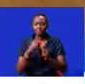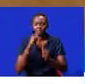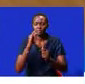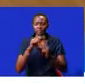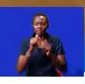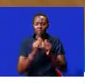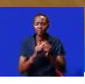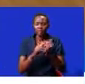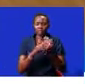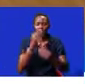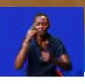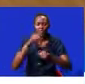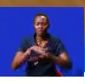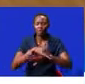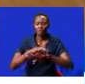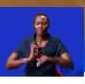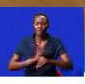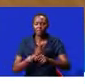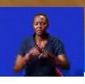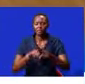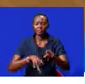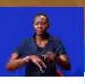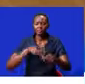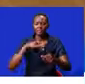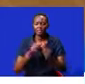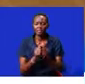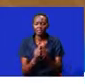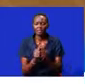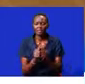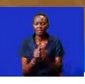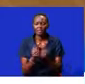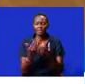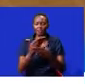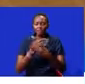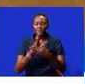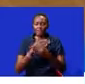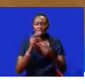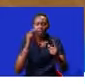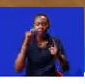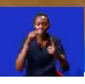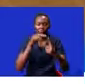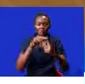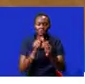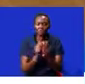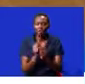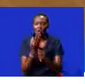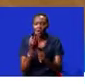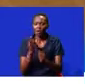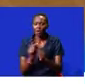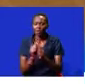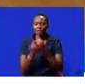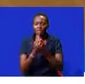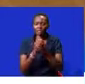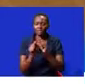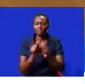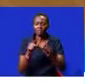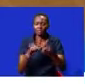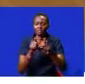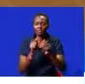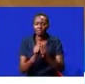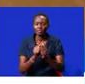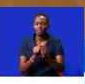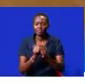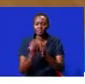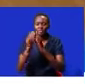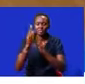borders and interests. We share a vision of a safer and more secure